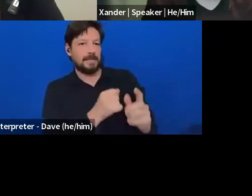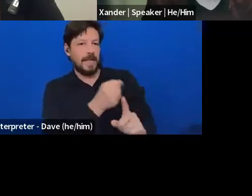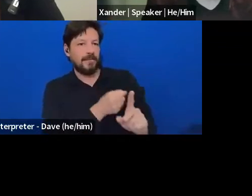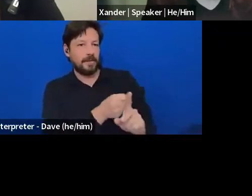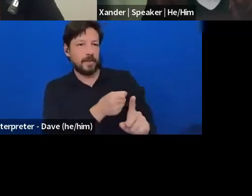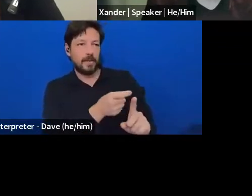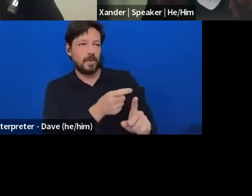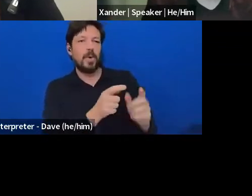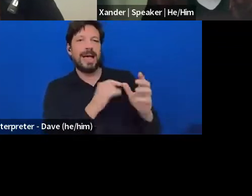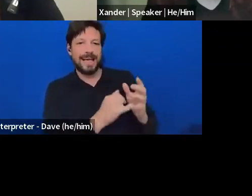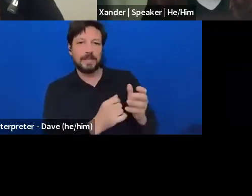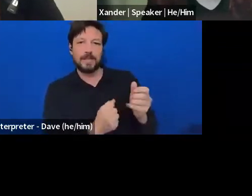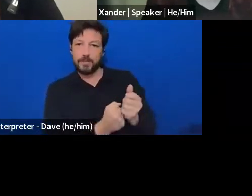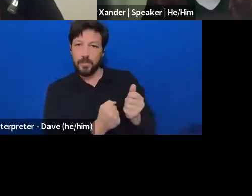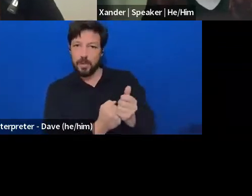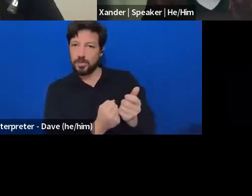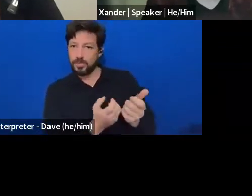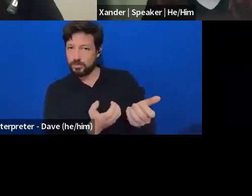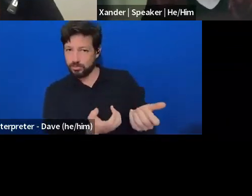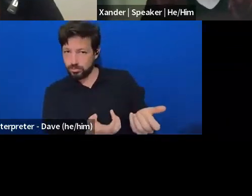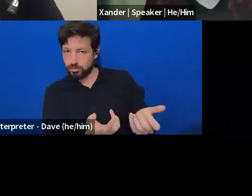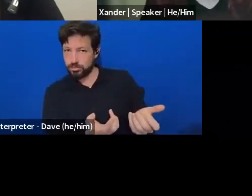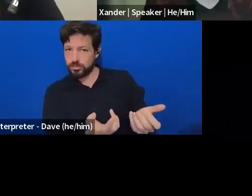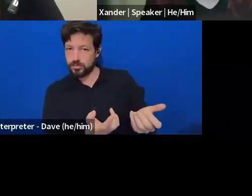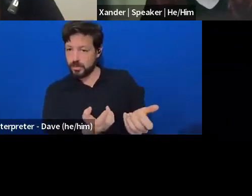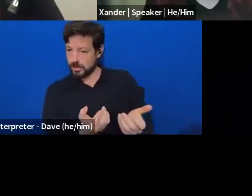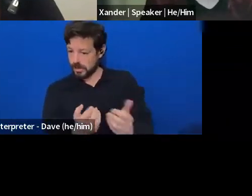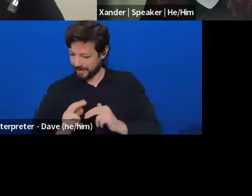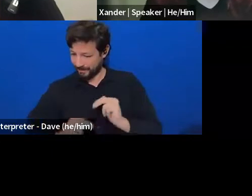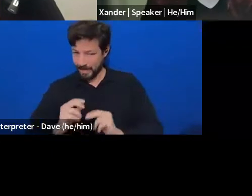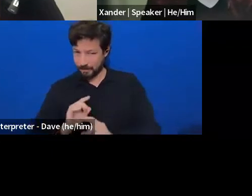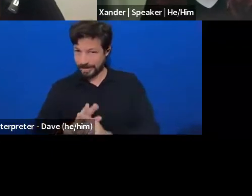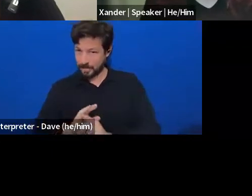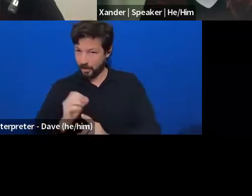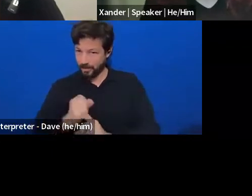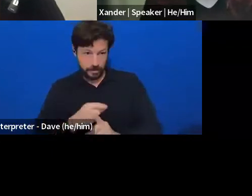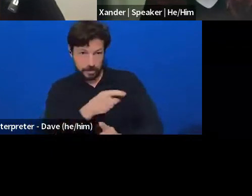those sorts of situations and developing self-advocacy, is that something that you experienced?